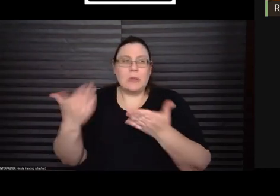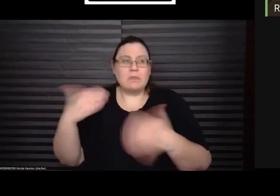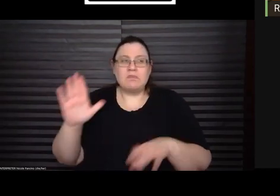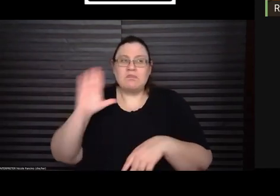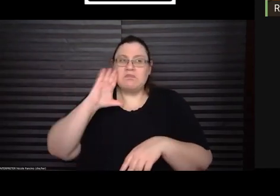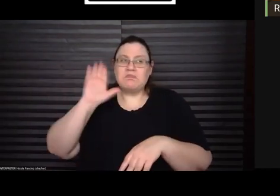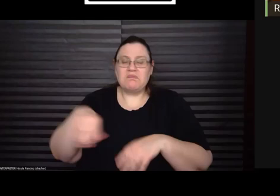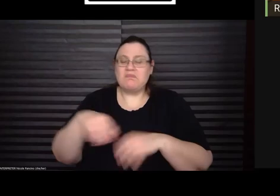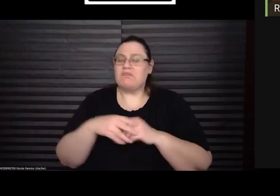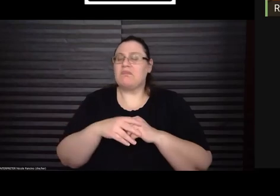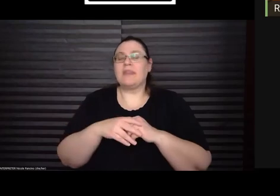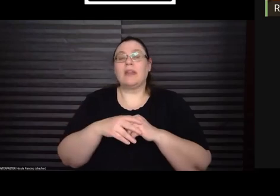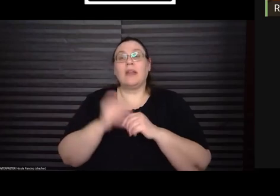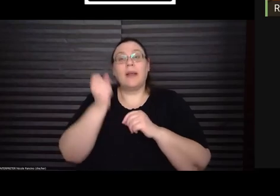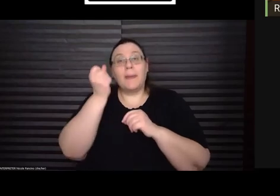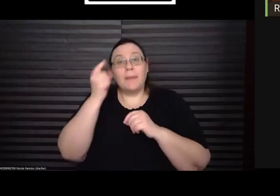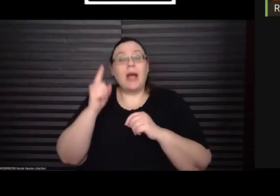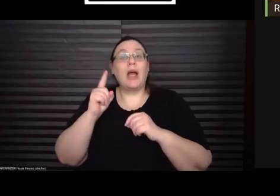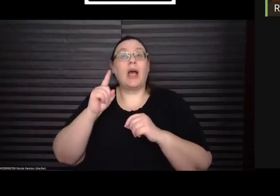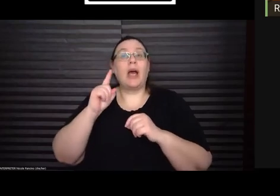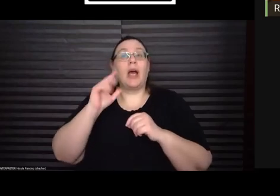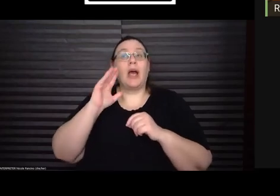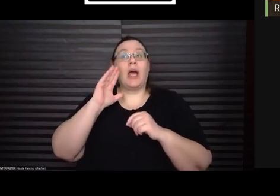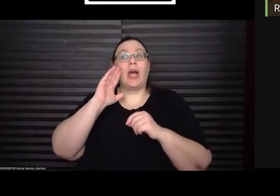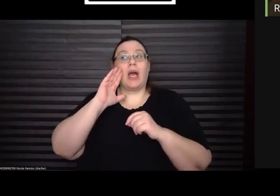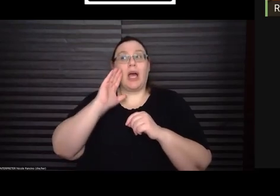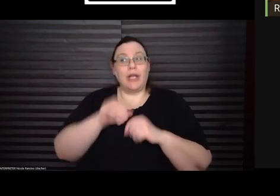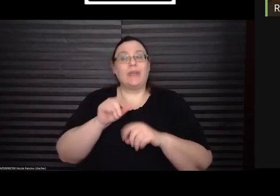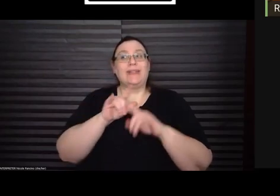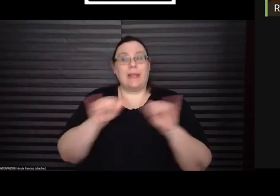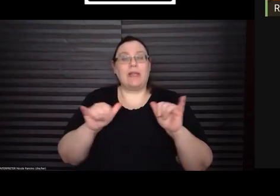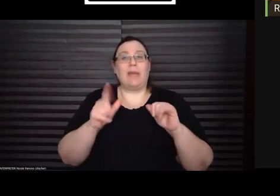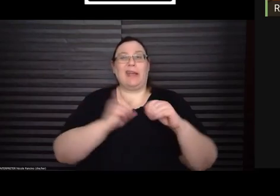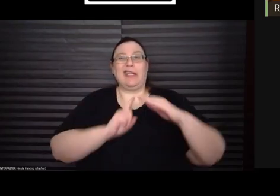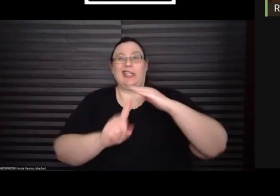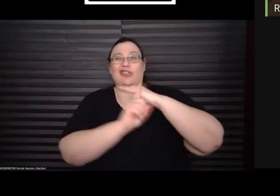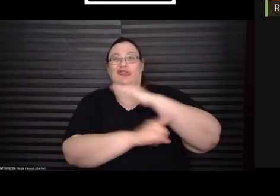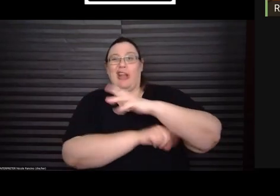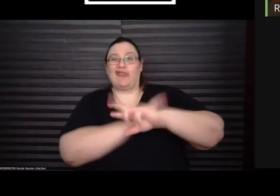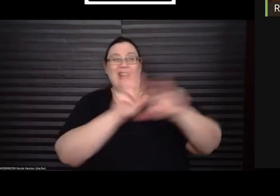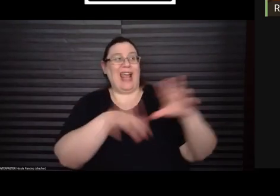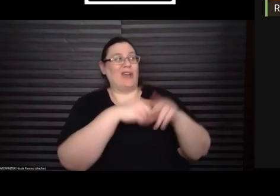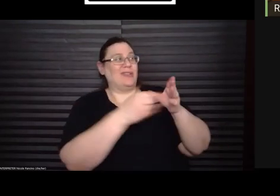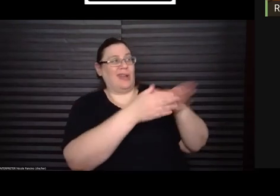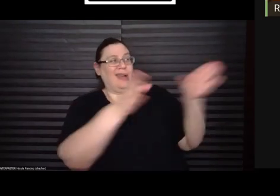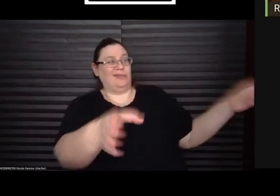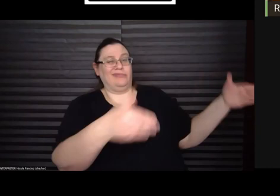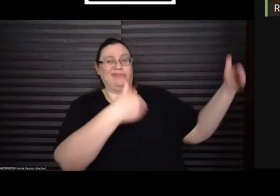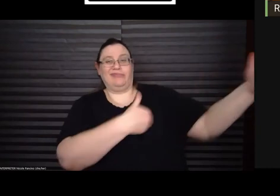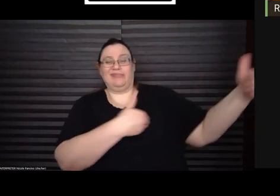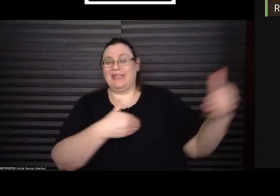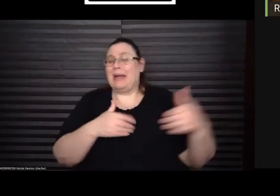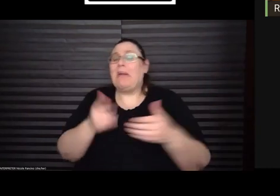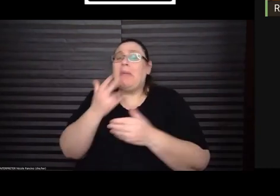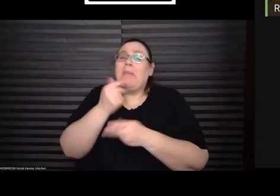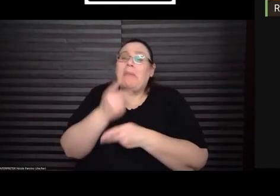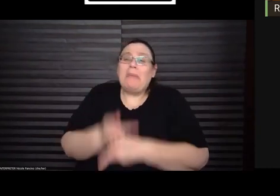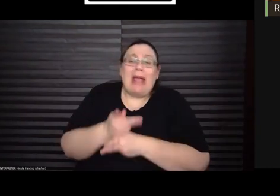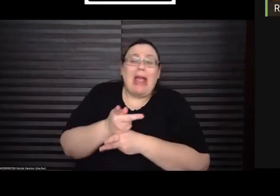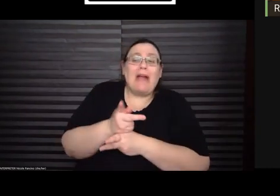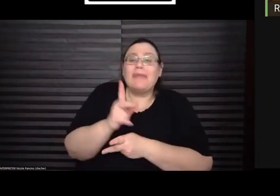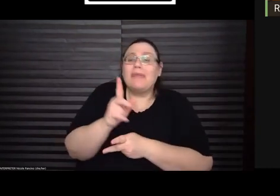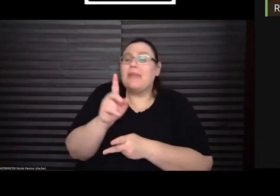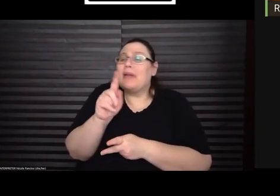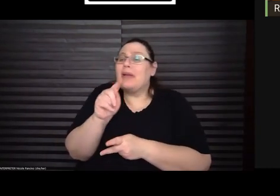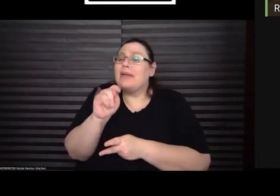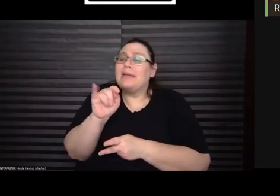possessions. And yet I knew that I was going to need to have a dumpster sitting outside, and that all of those carefully folded pieces